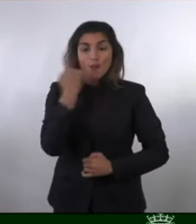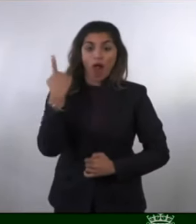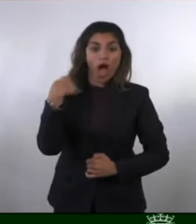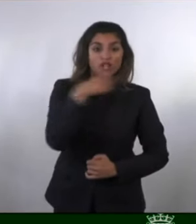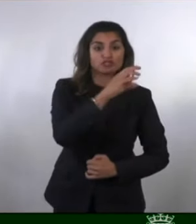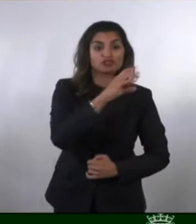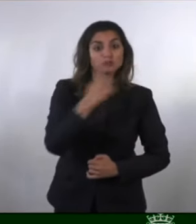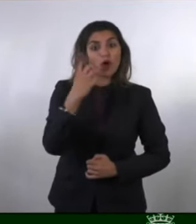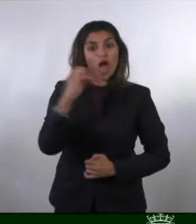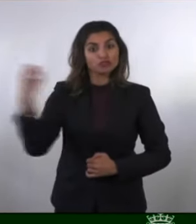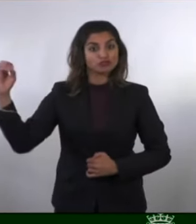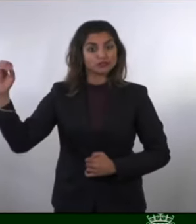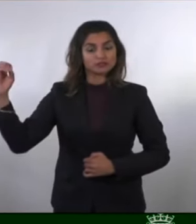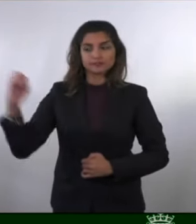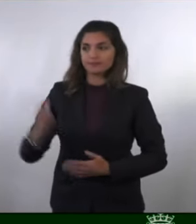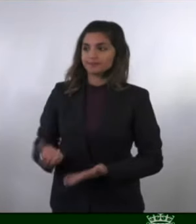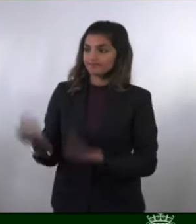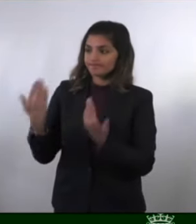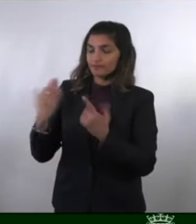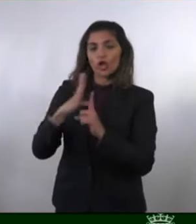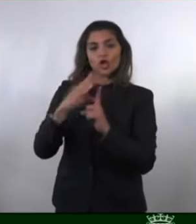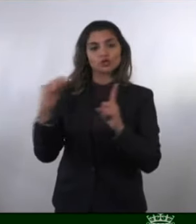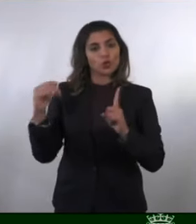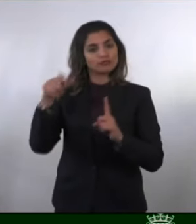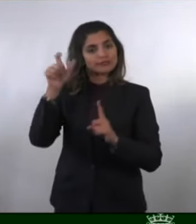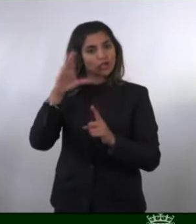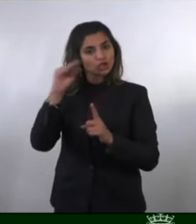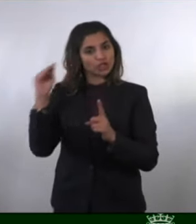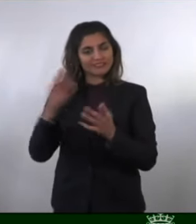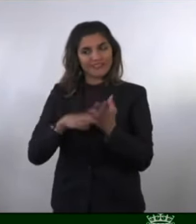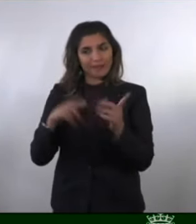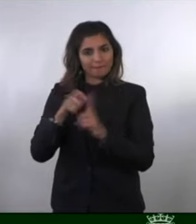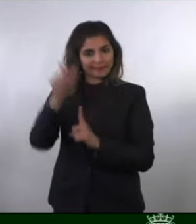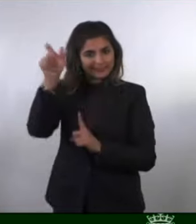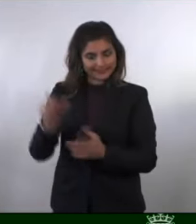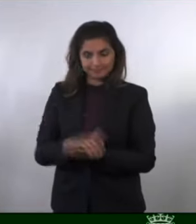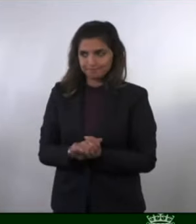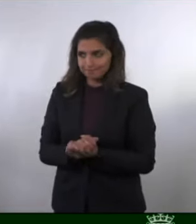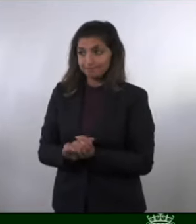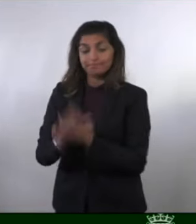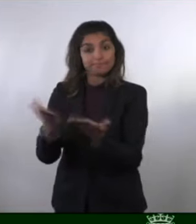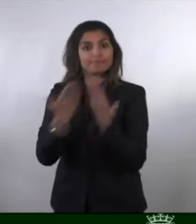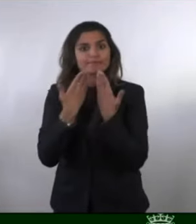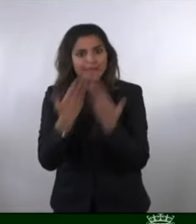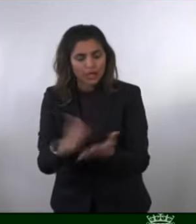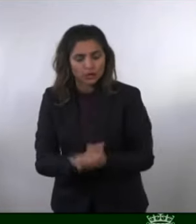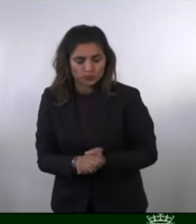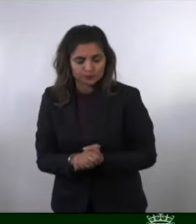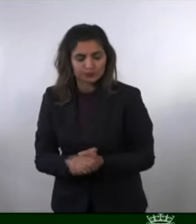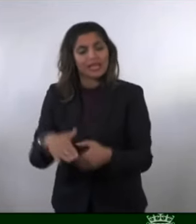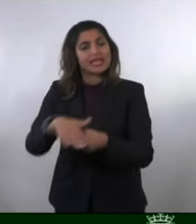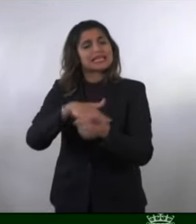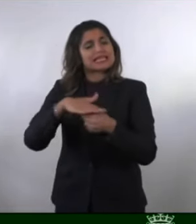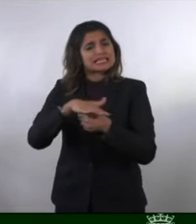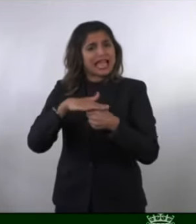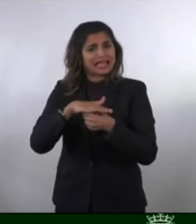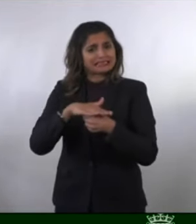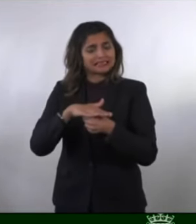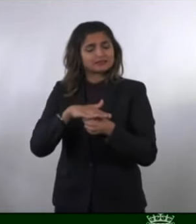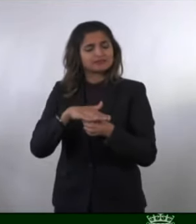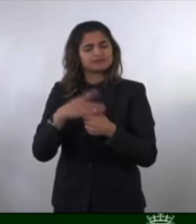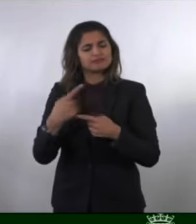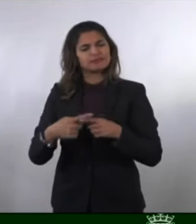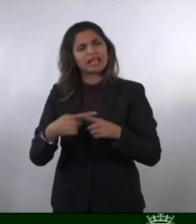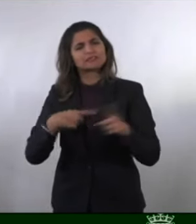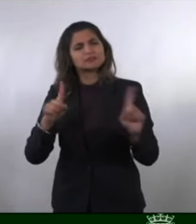McCartney. Thank you, Madam Deputy Speaker. With a case rate of 552 per 100,000